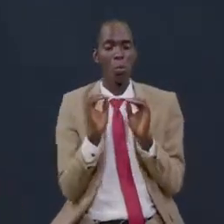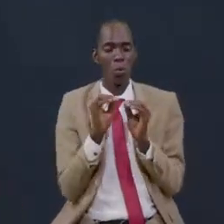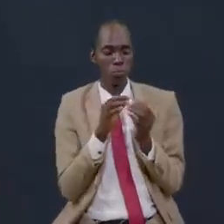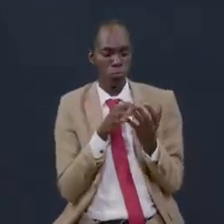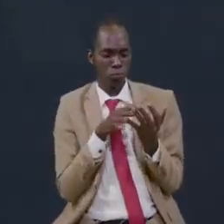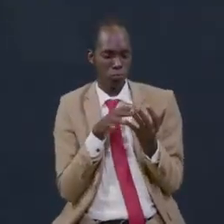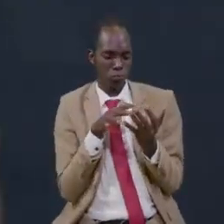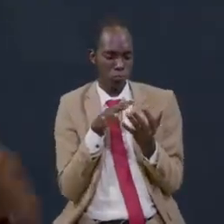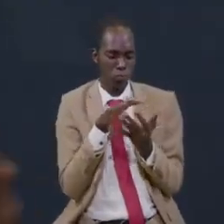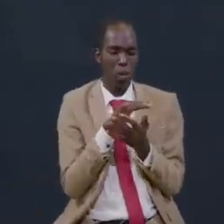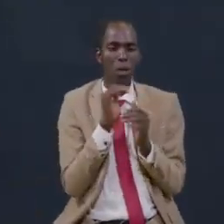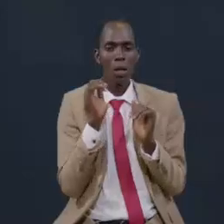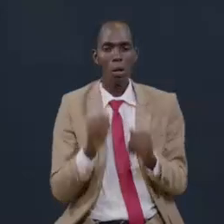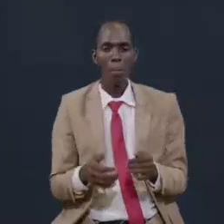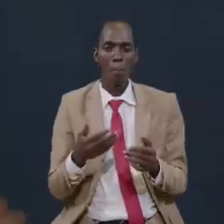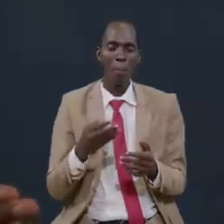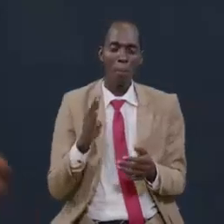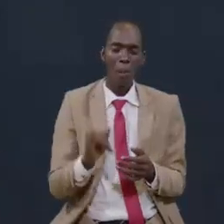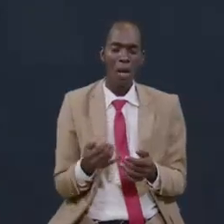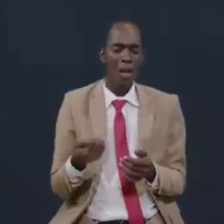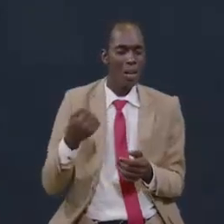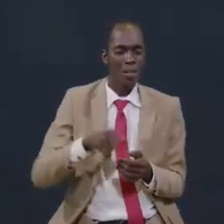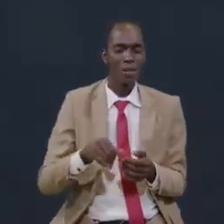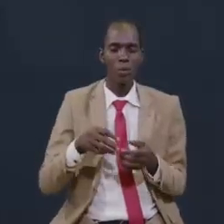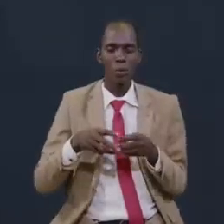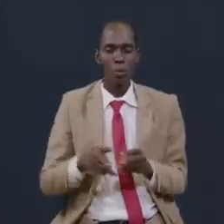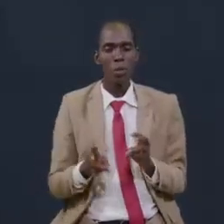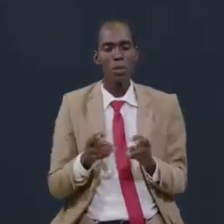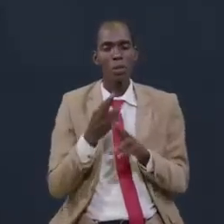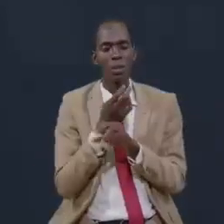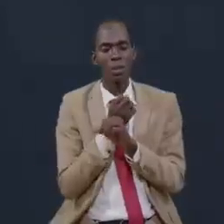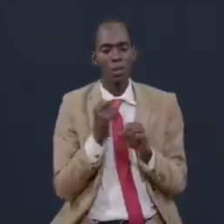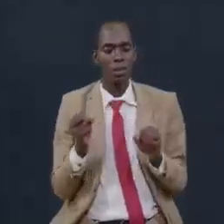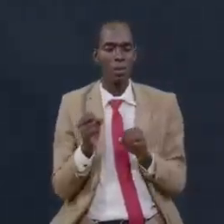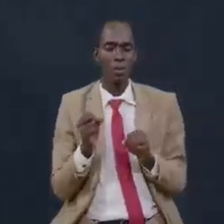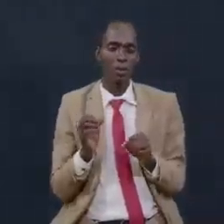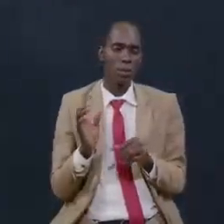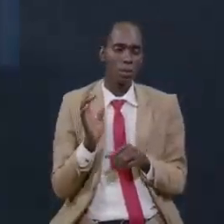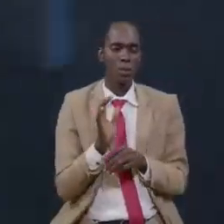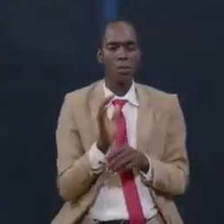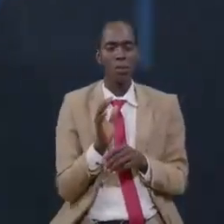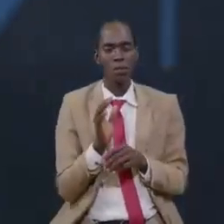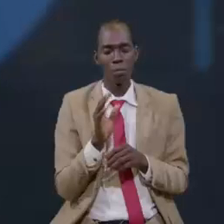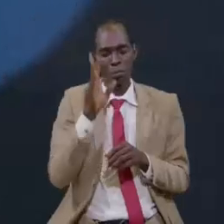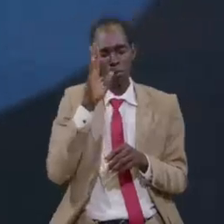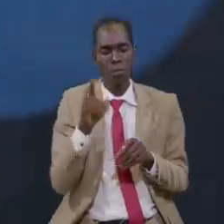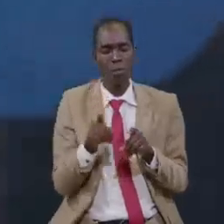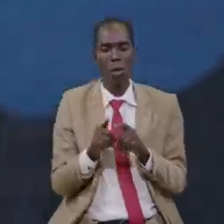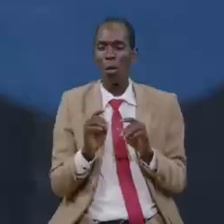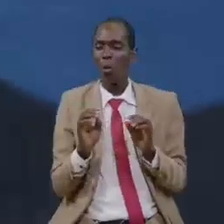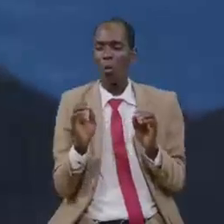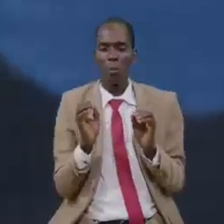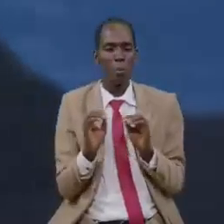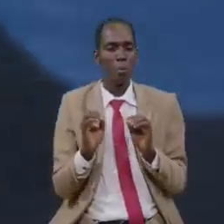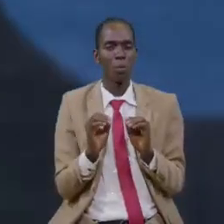by any means redeem his brother. None of them, by